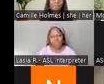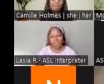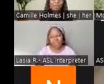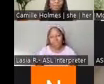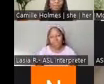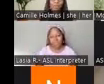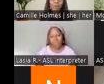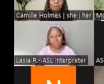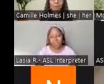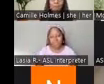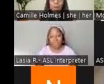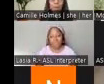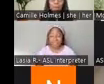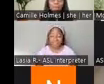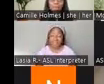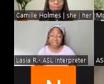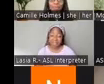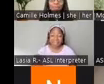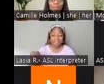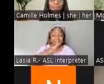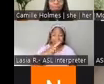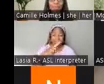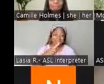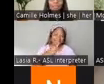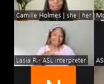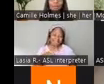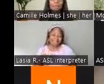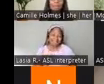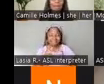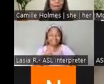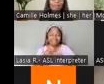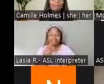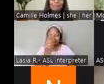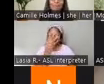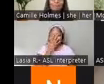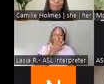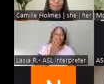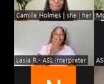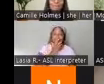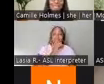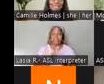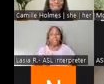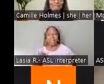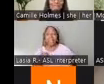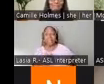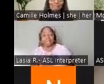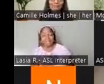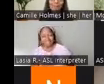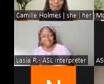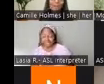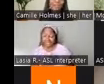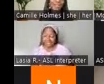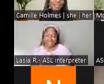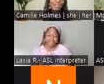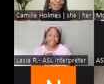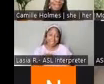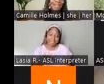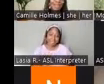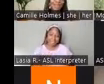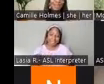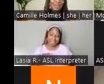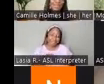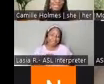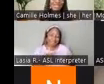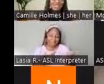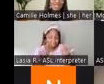And I will tell you all know a lot more about this than we do. So we'll have a lot more fun and learn a lot more if we